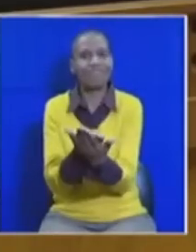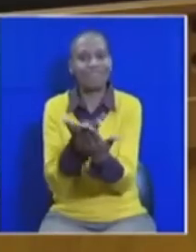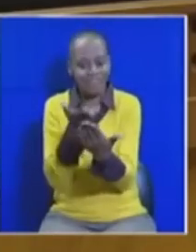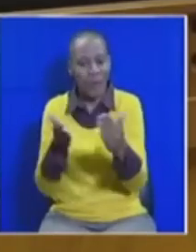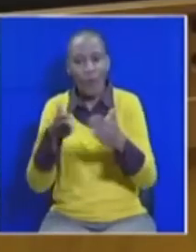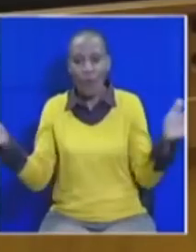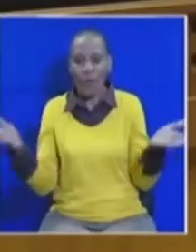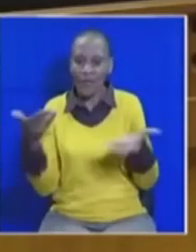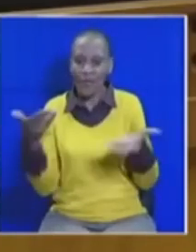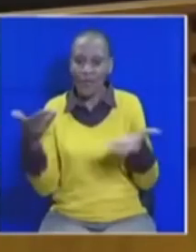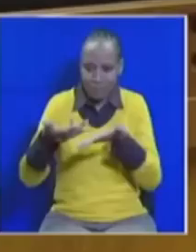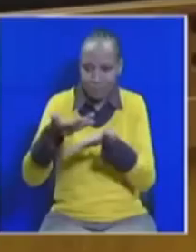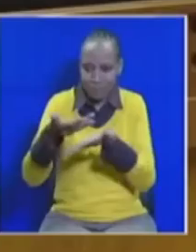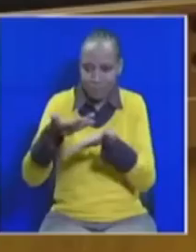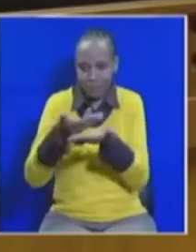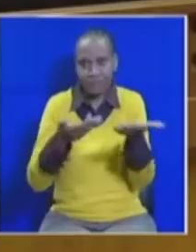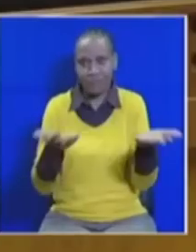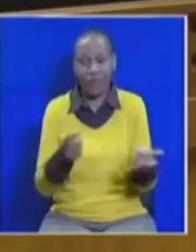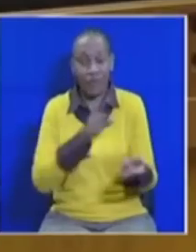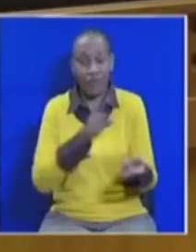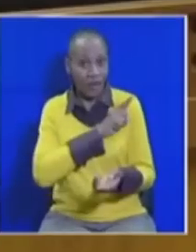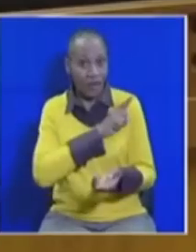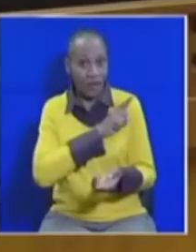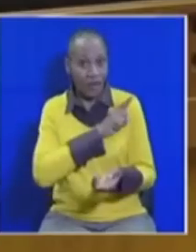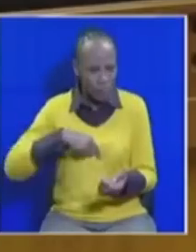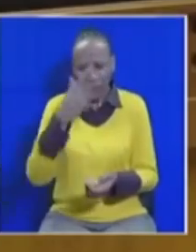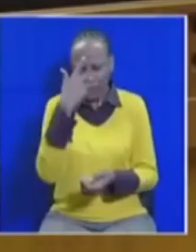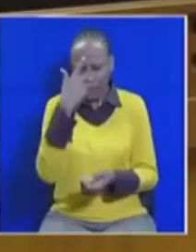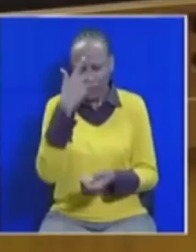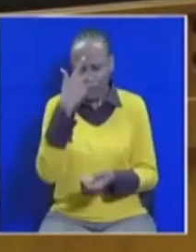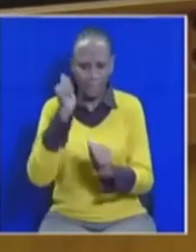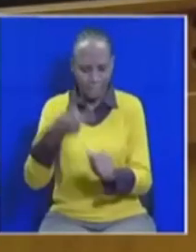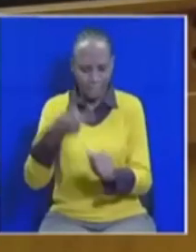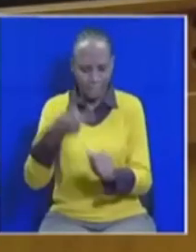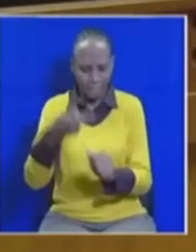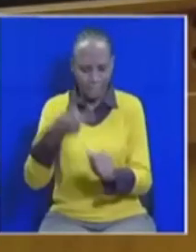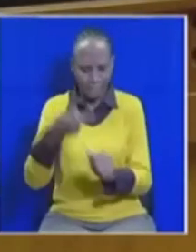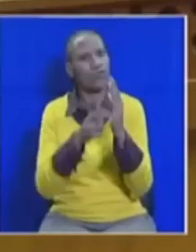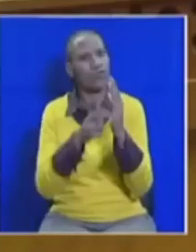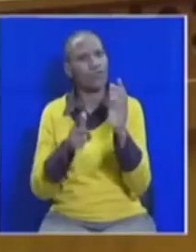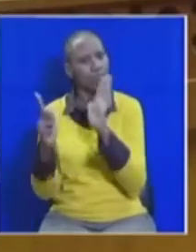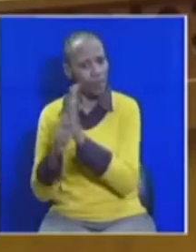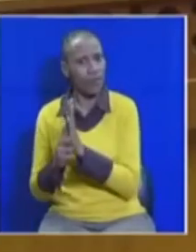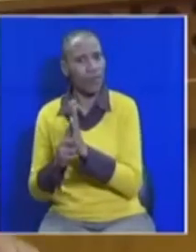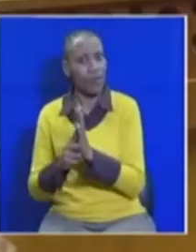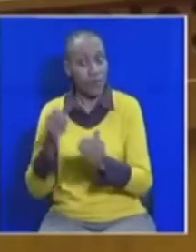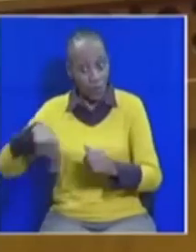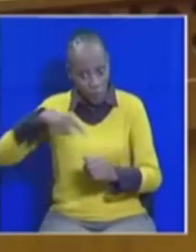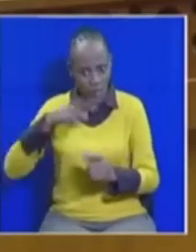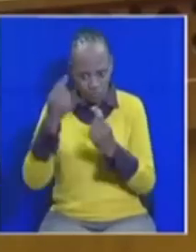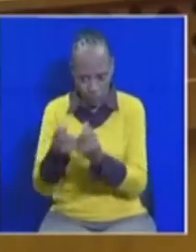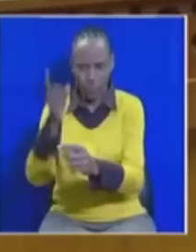debated today, because we believe in the rule of law and we will do what is right by that